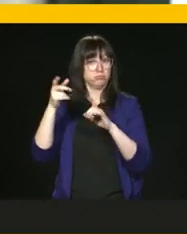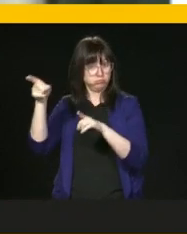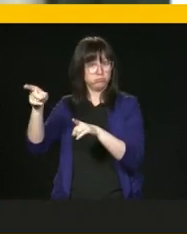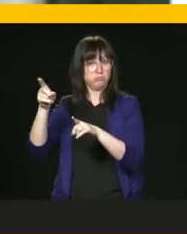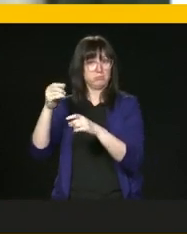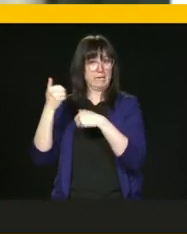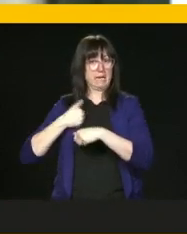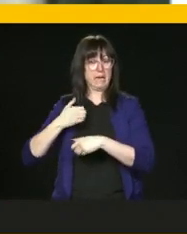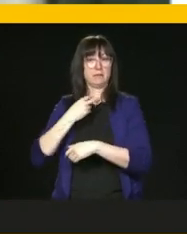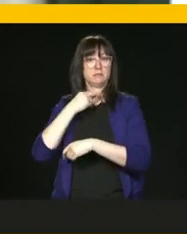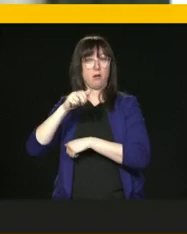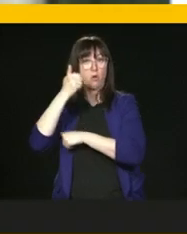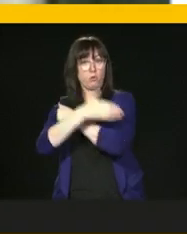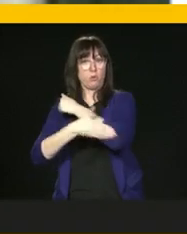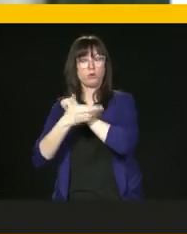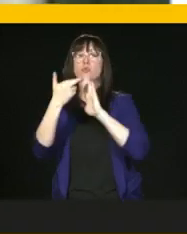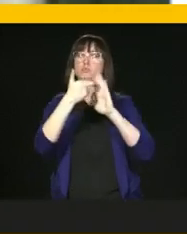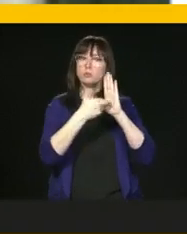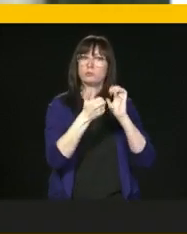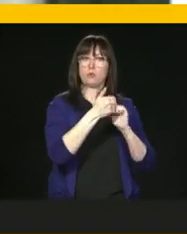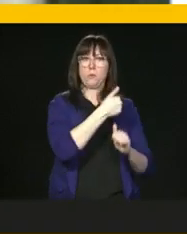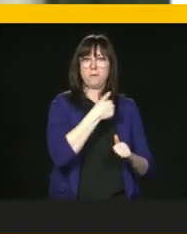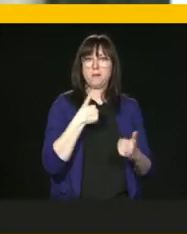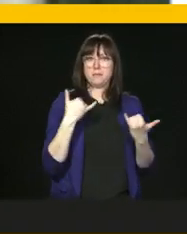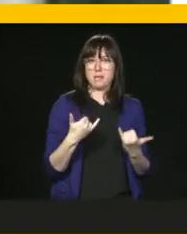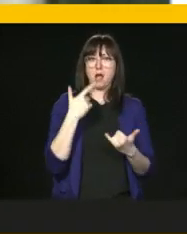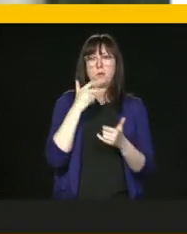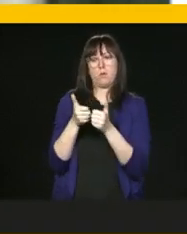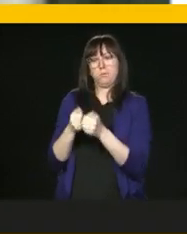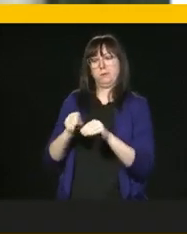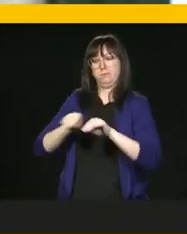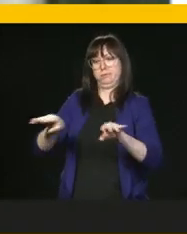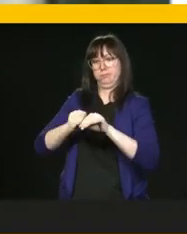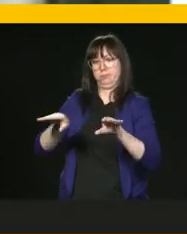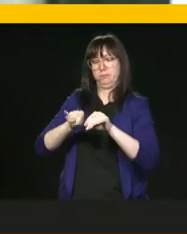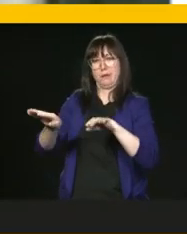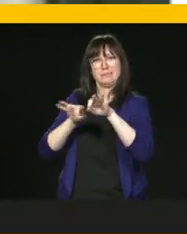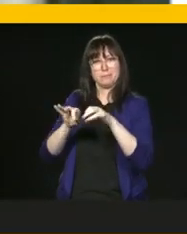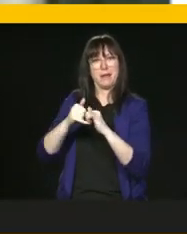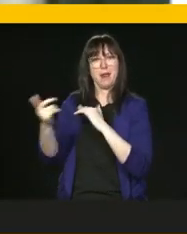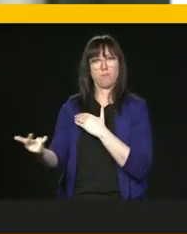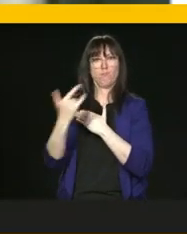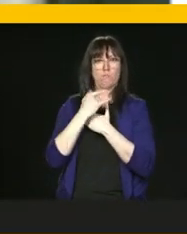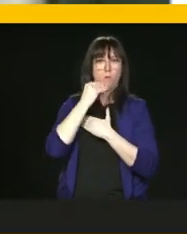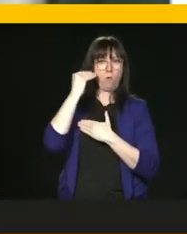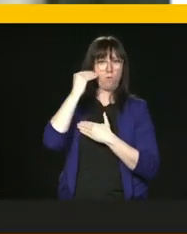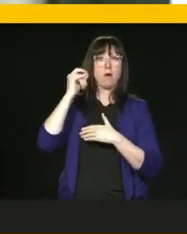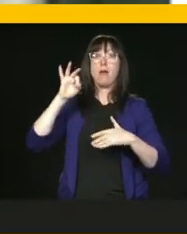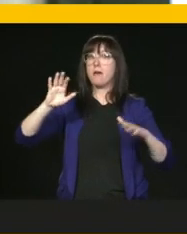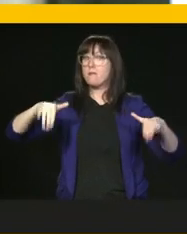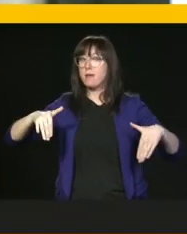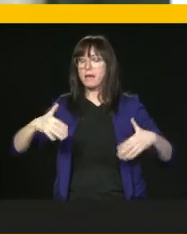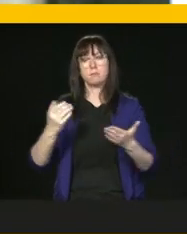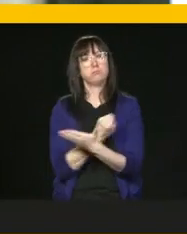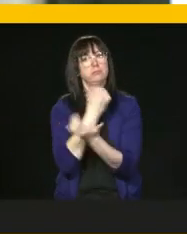now so we can send you updates and contact you. You need to do this if you haven't done it already.